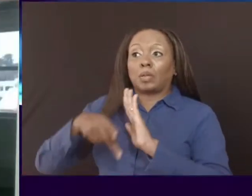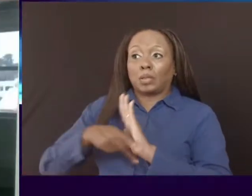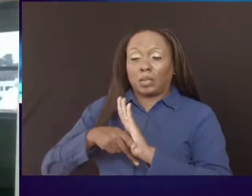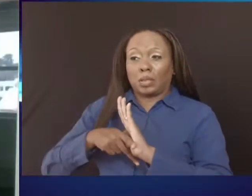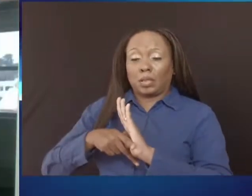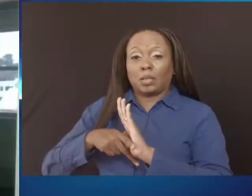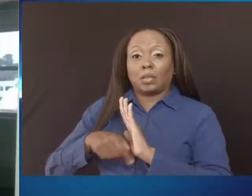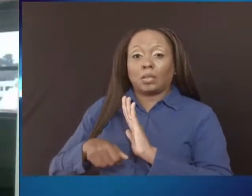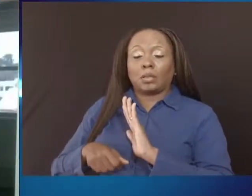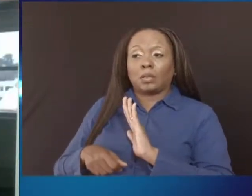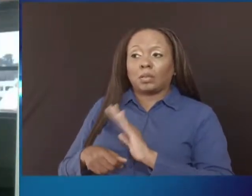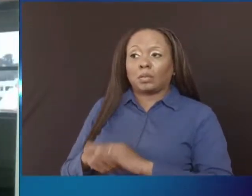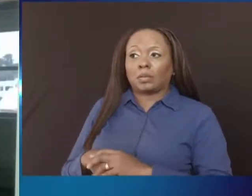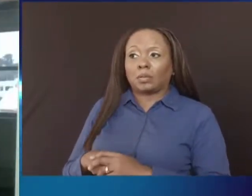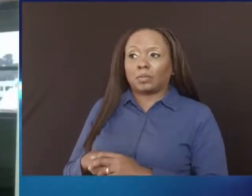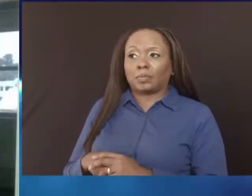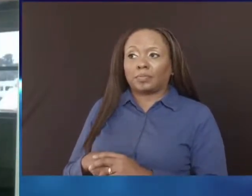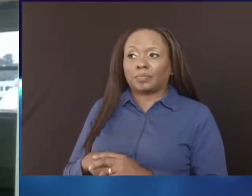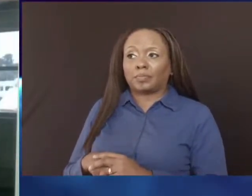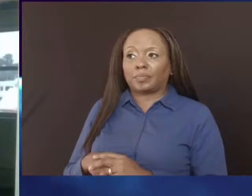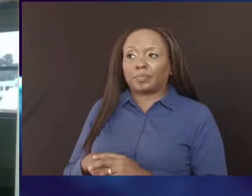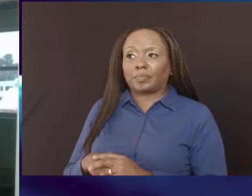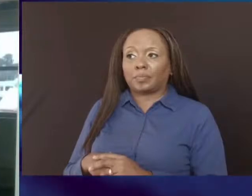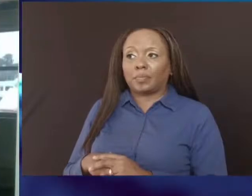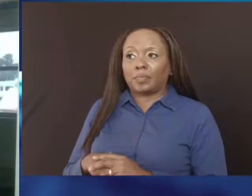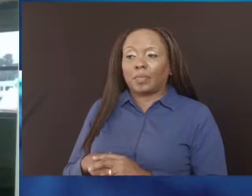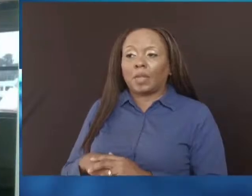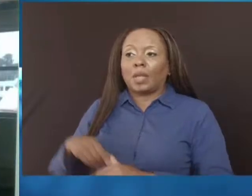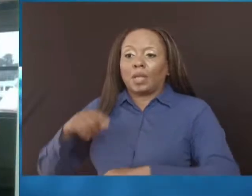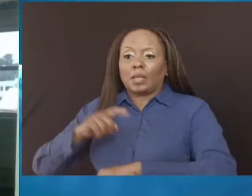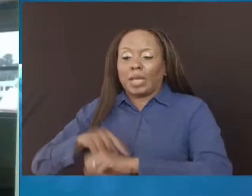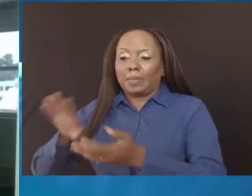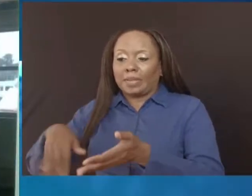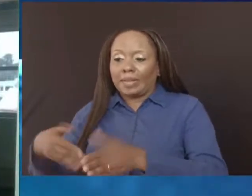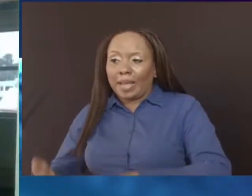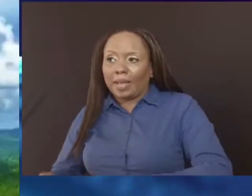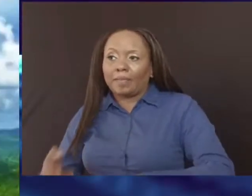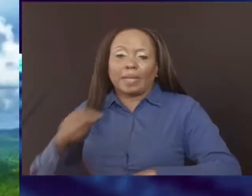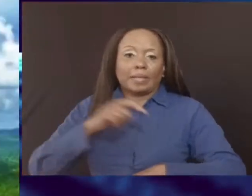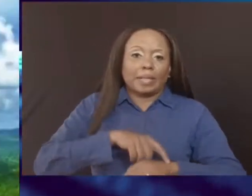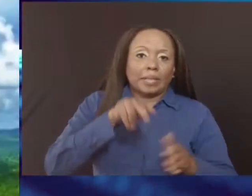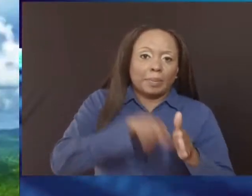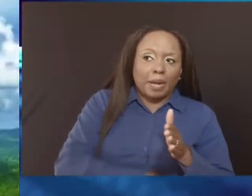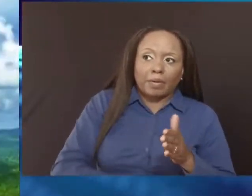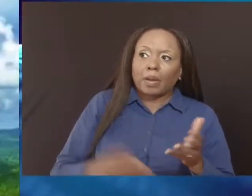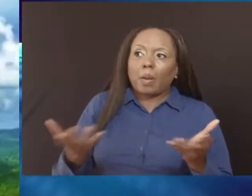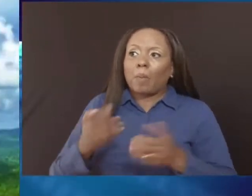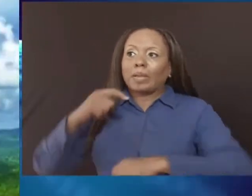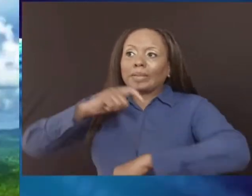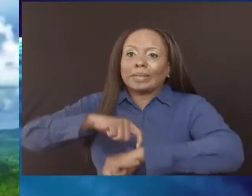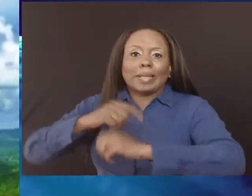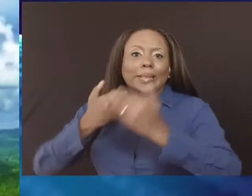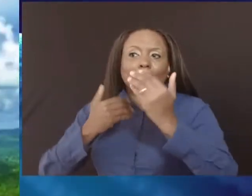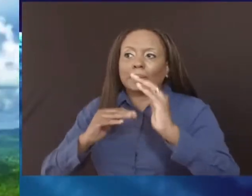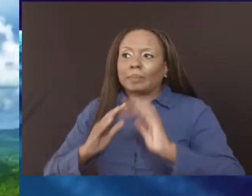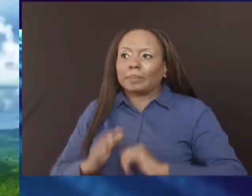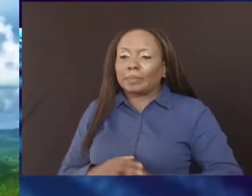the passing of that individual and when they should be buried? Yes, please. What's that